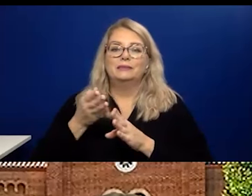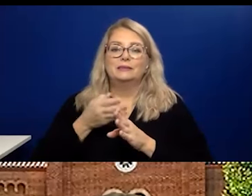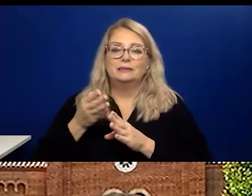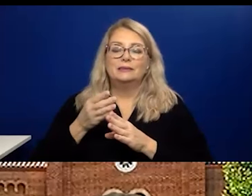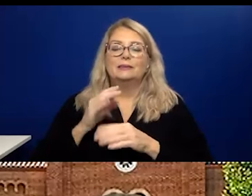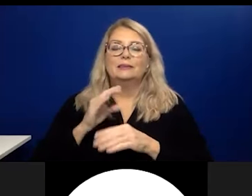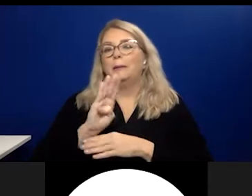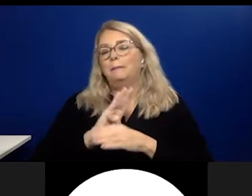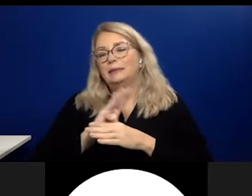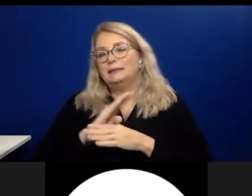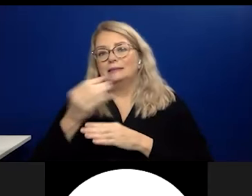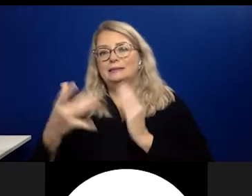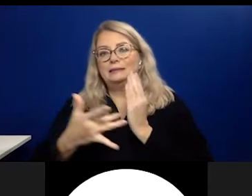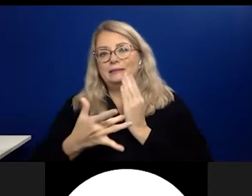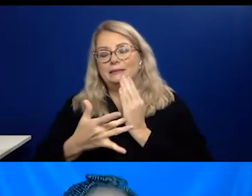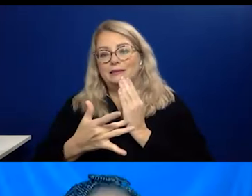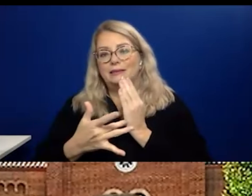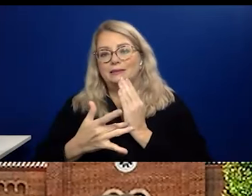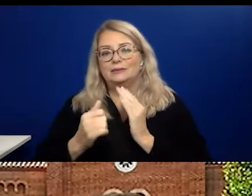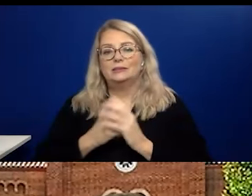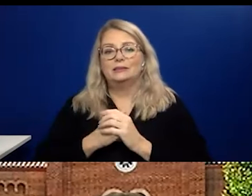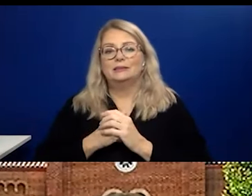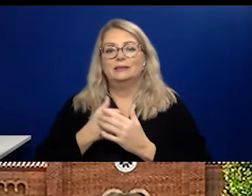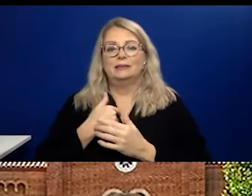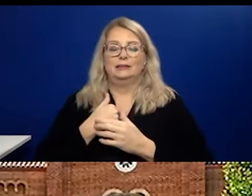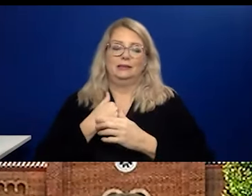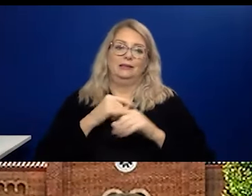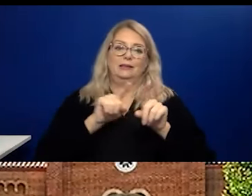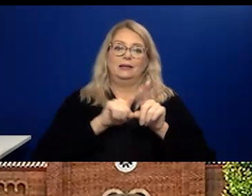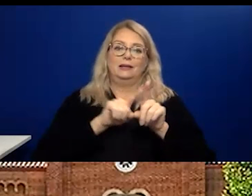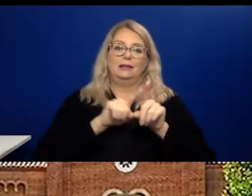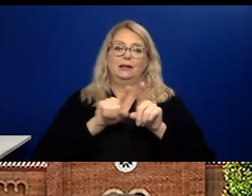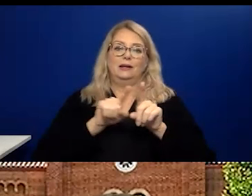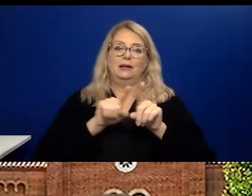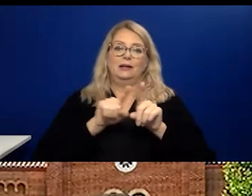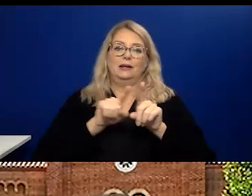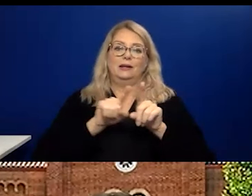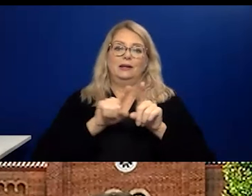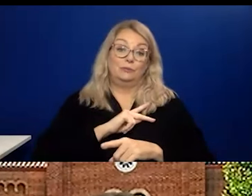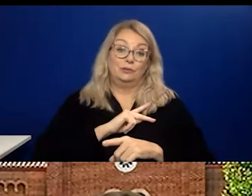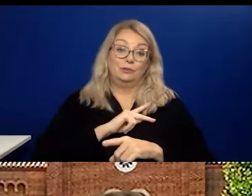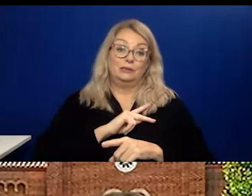technology. And I also personally, have